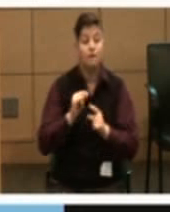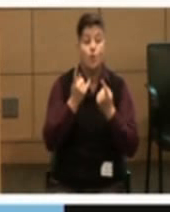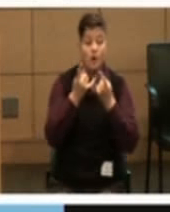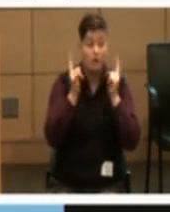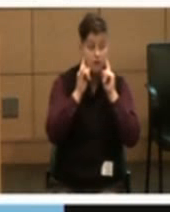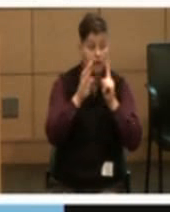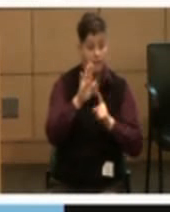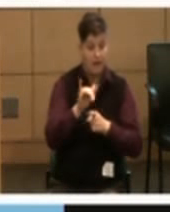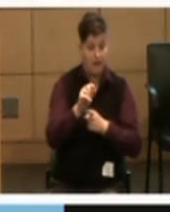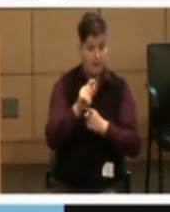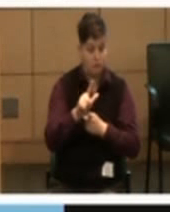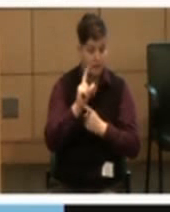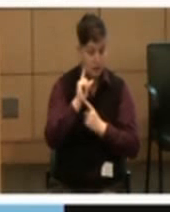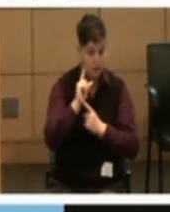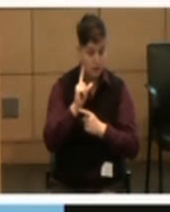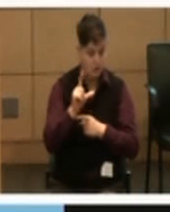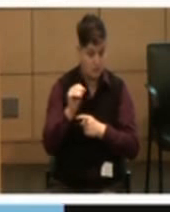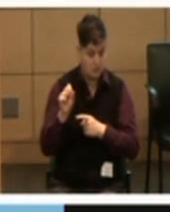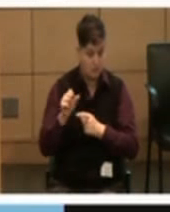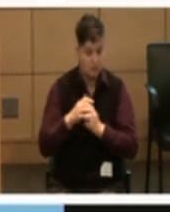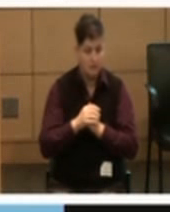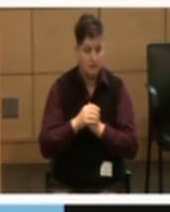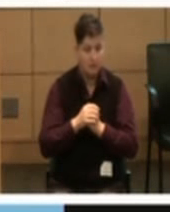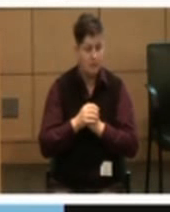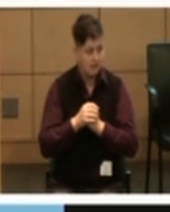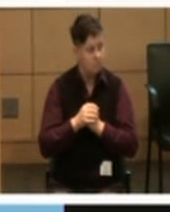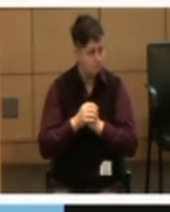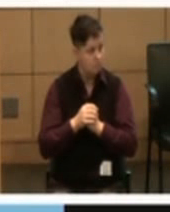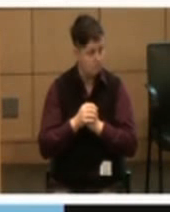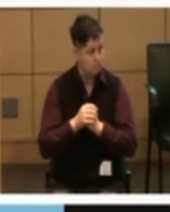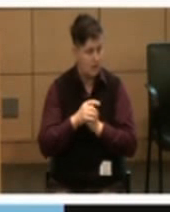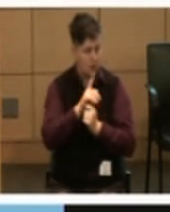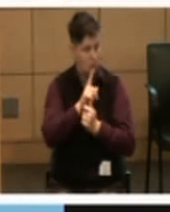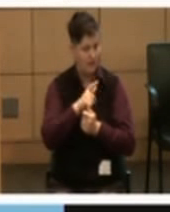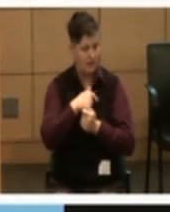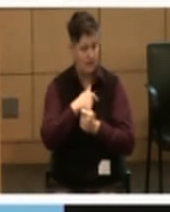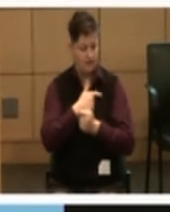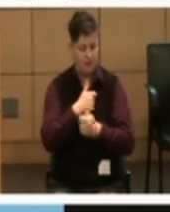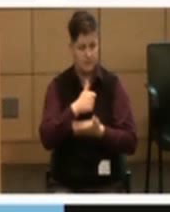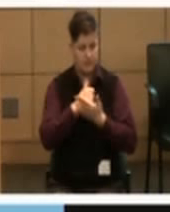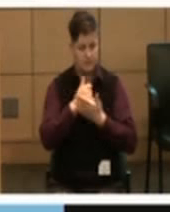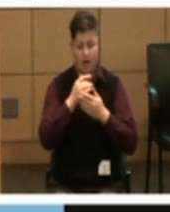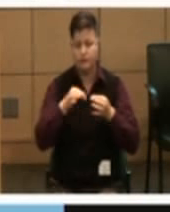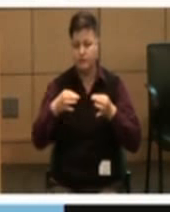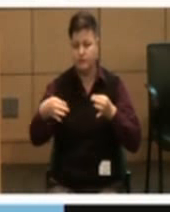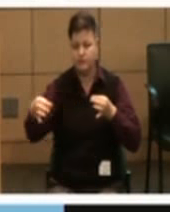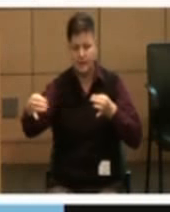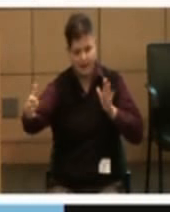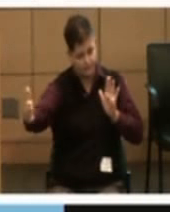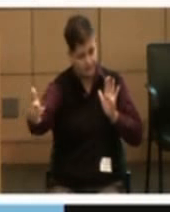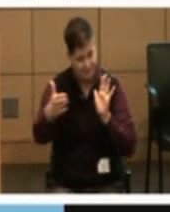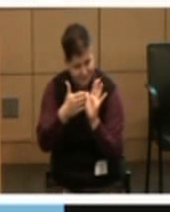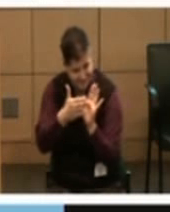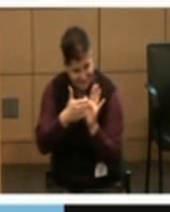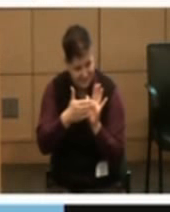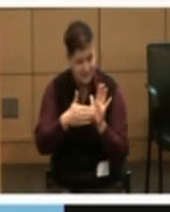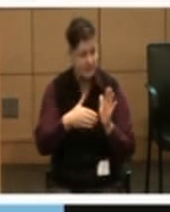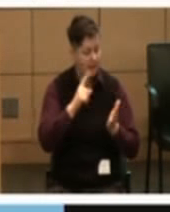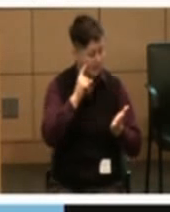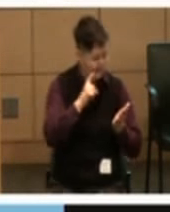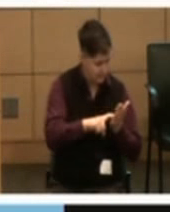these programs have really allowed us to close the gap between the age of identification and intervention